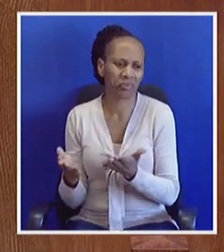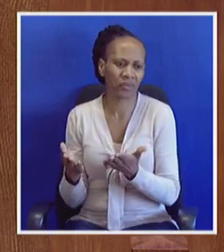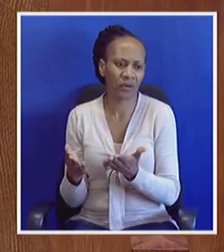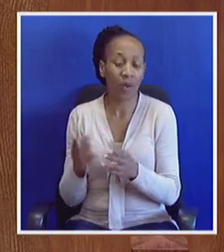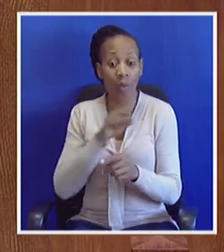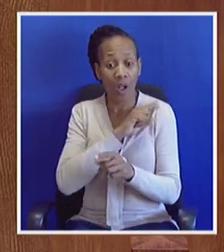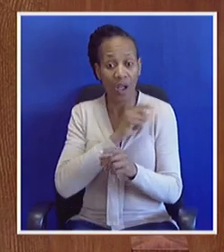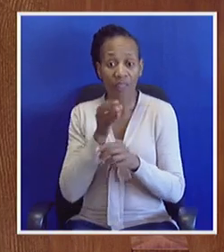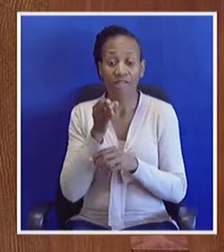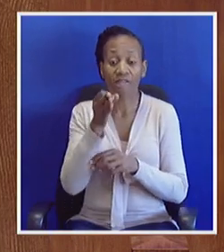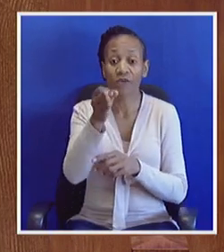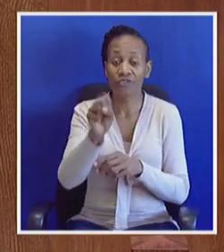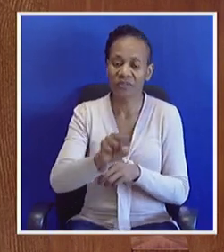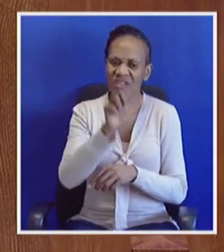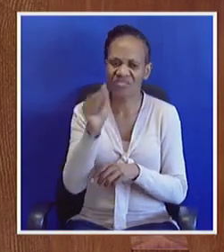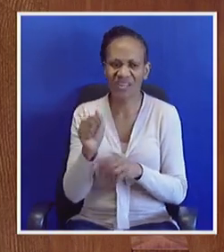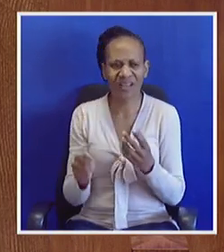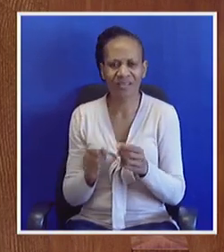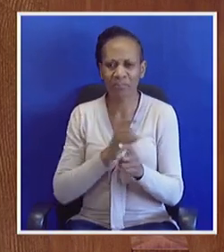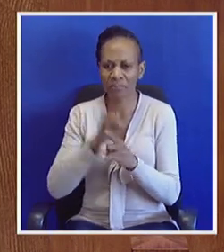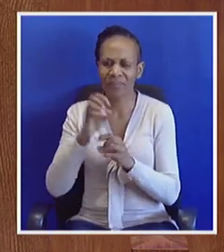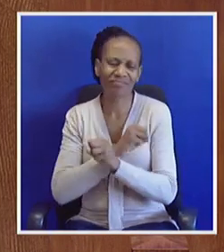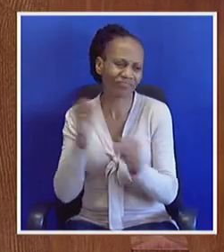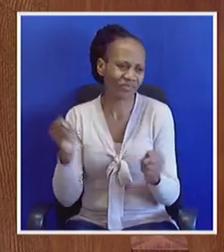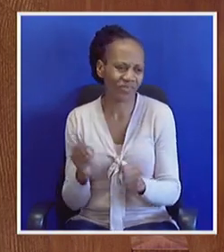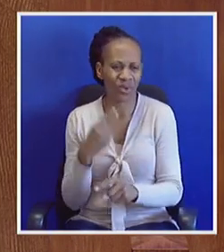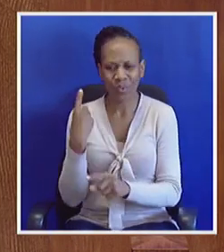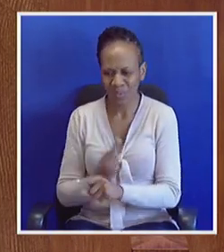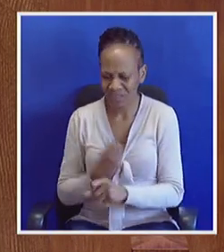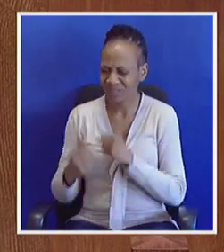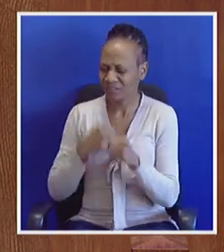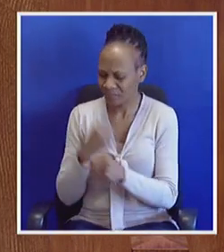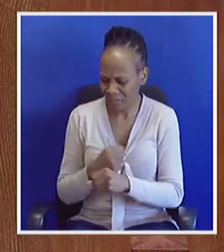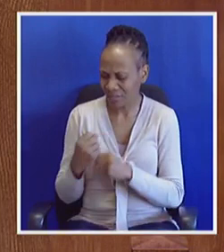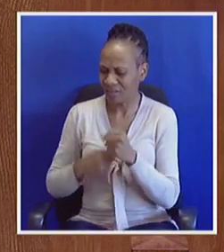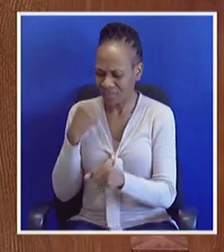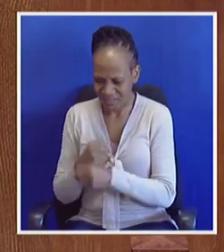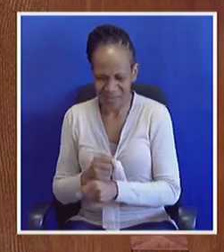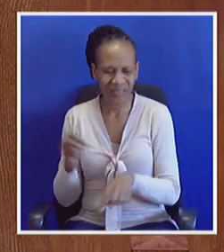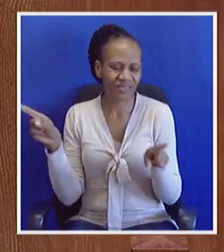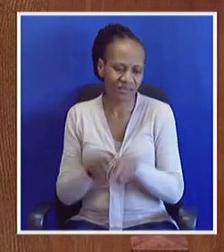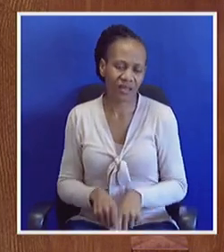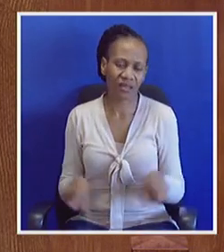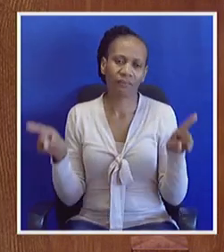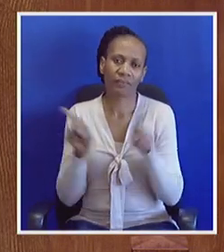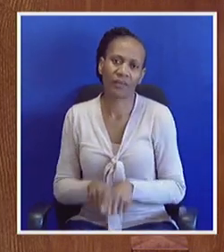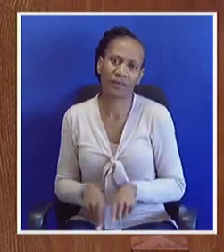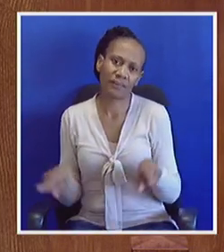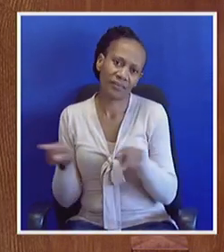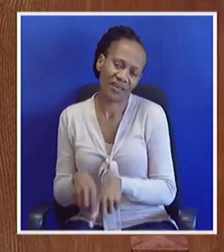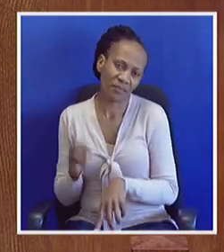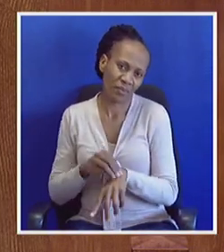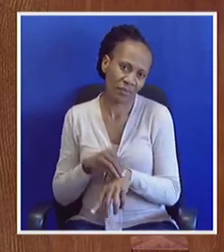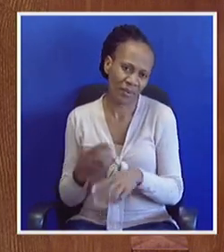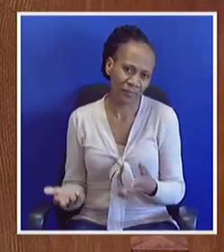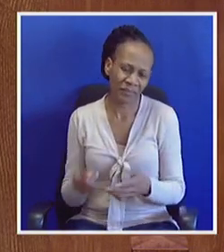future generations of this country. Because you know this thing of every year the same problem keeps on coming back. It talks